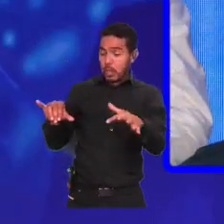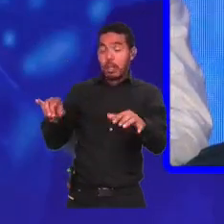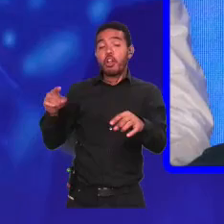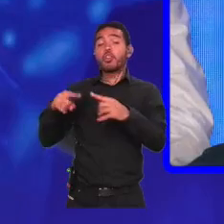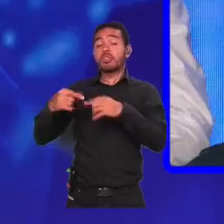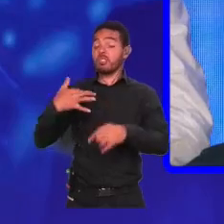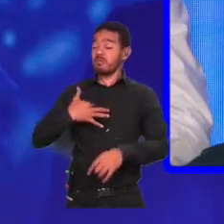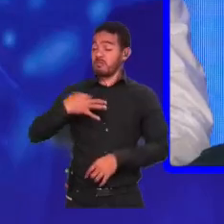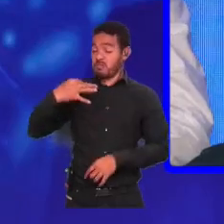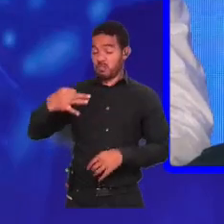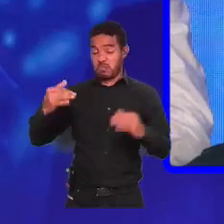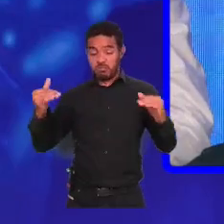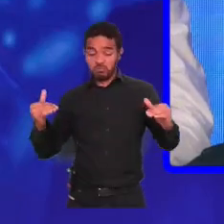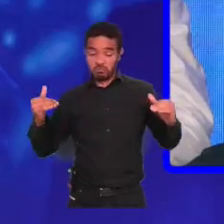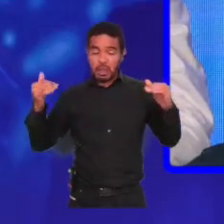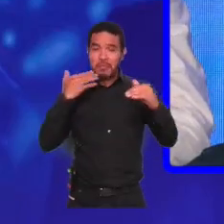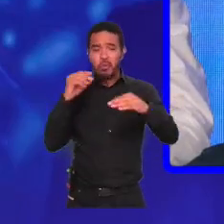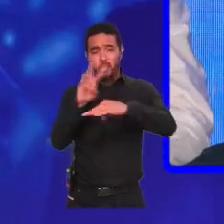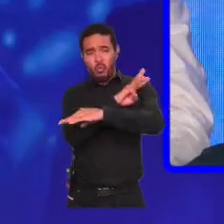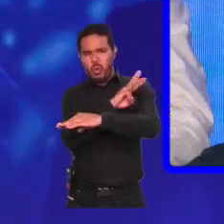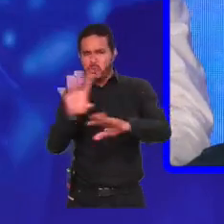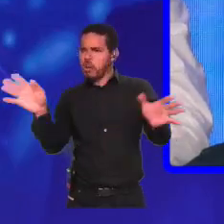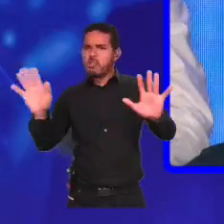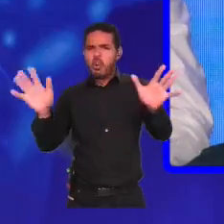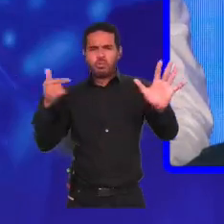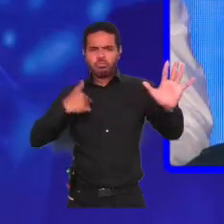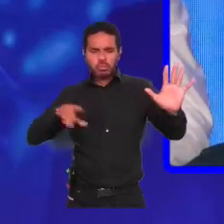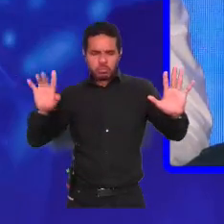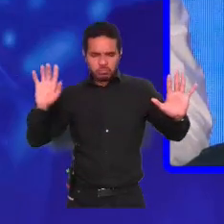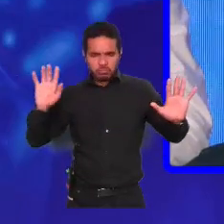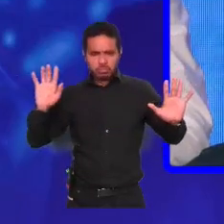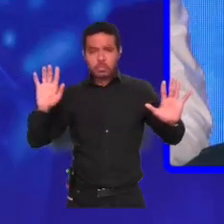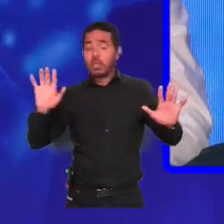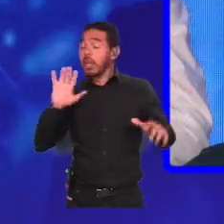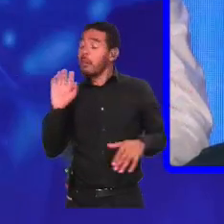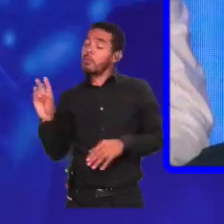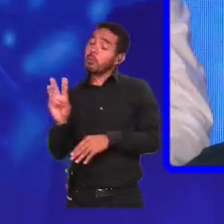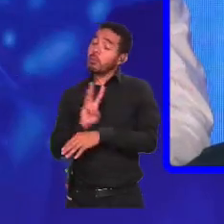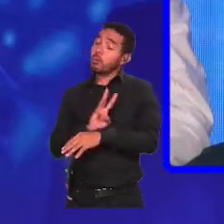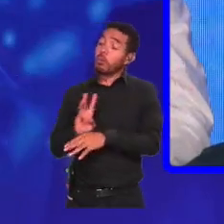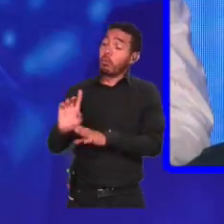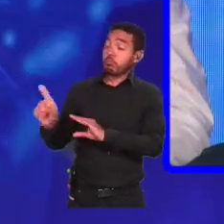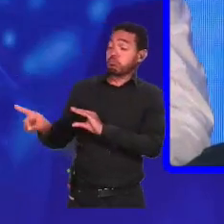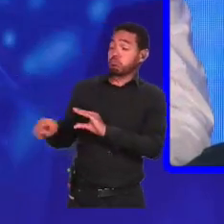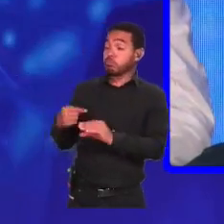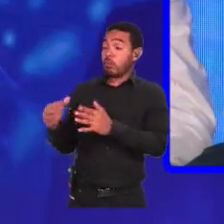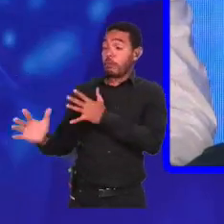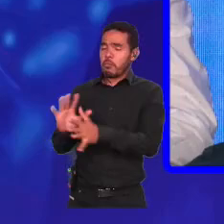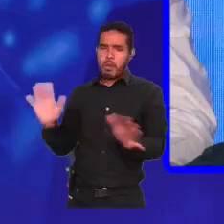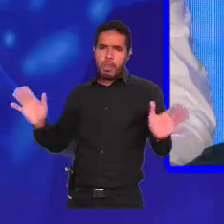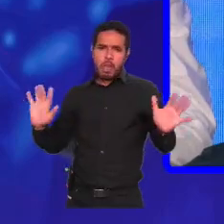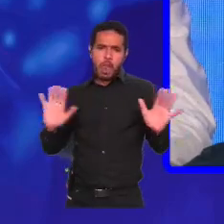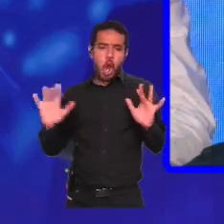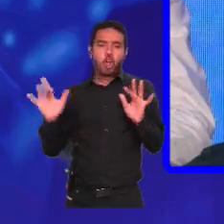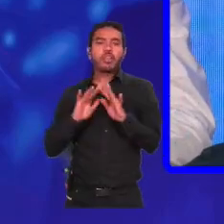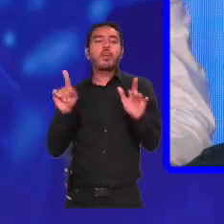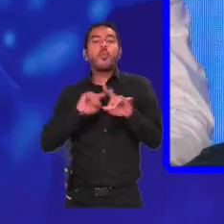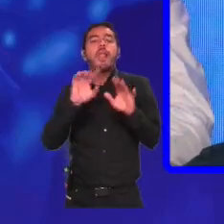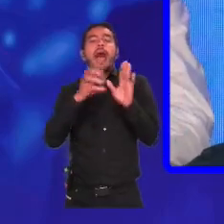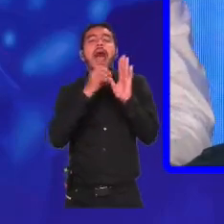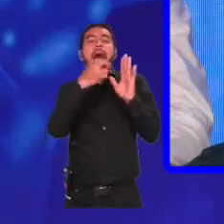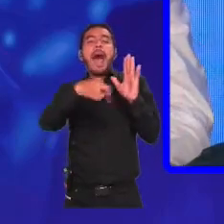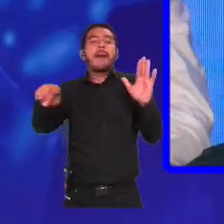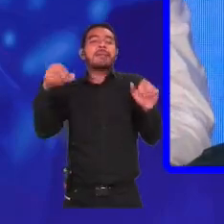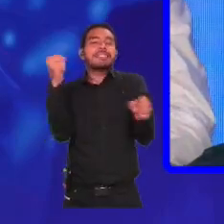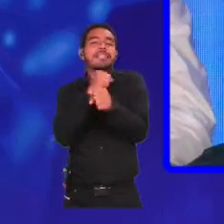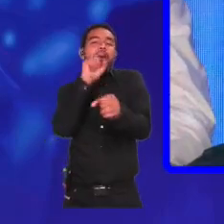on our website or anything where you can say, submit your website, like as if you were presenting a job application. But we are around,